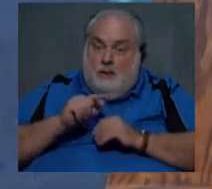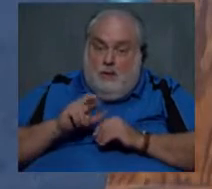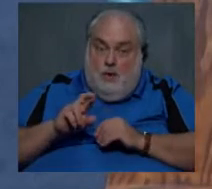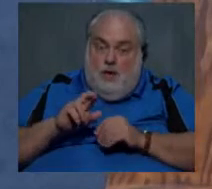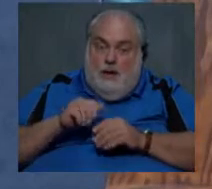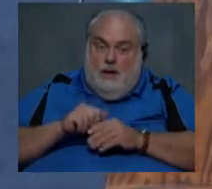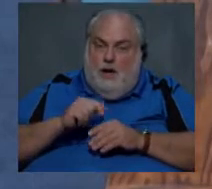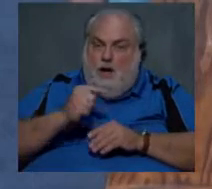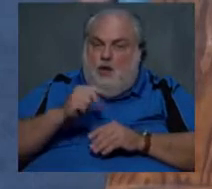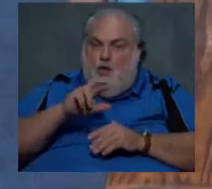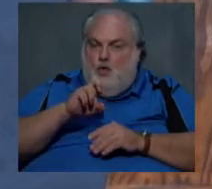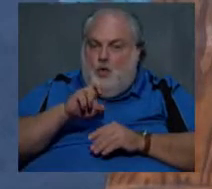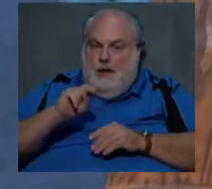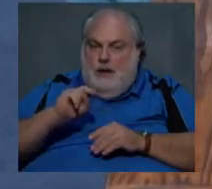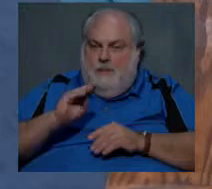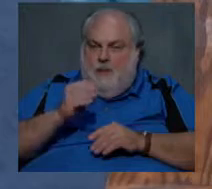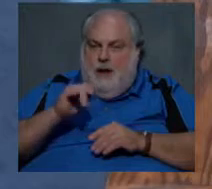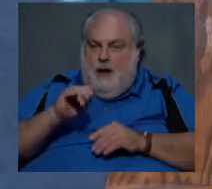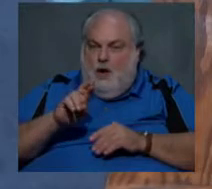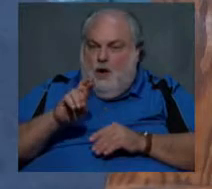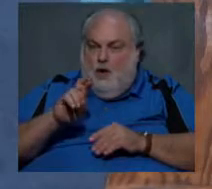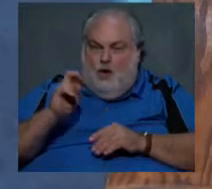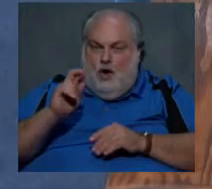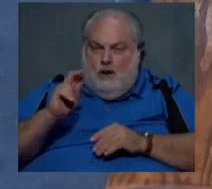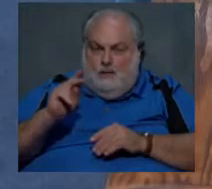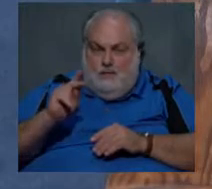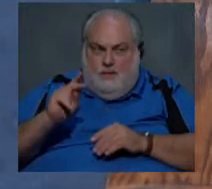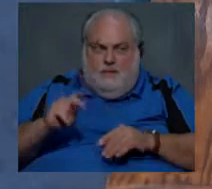in Greenbrier, Arkansas.